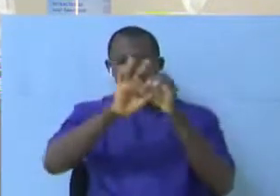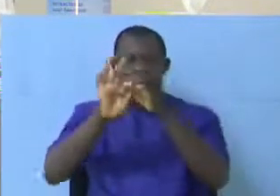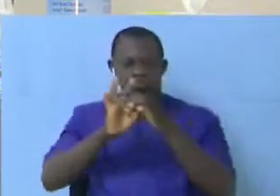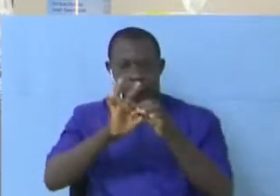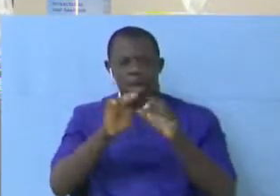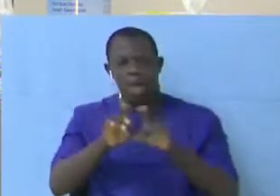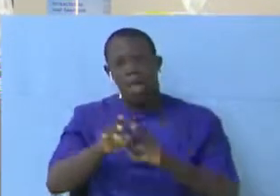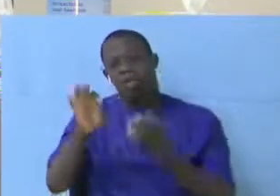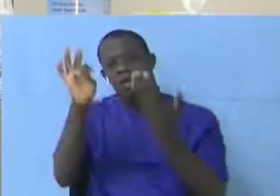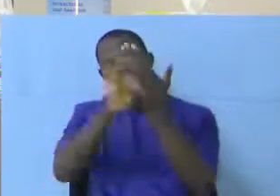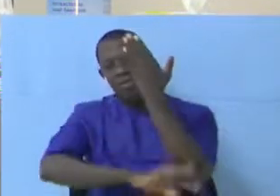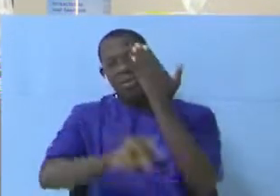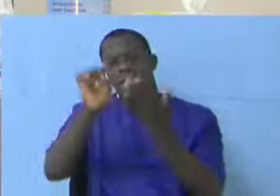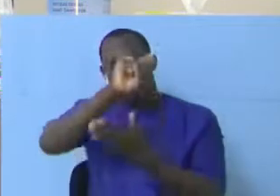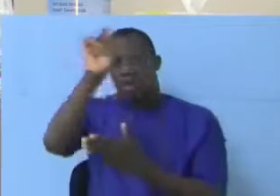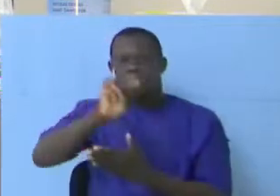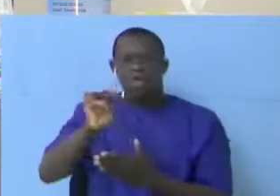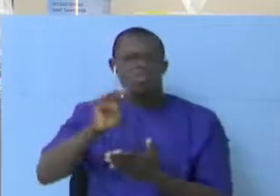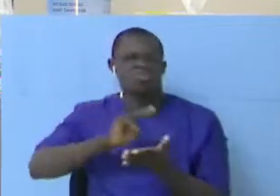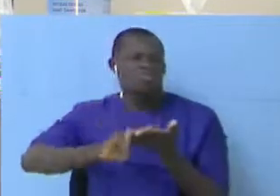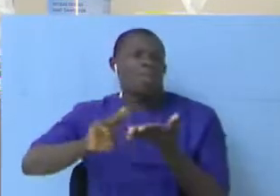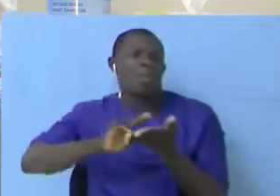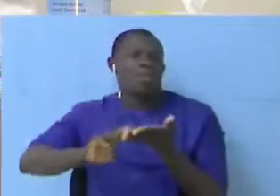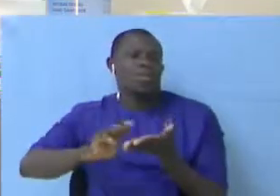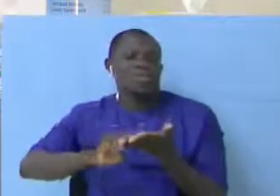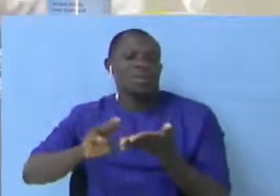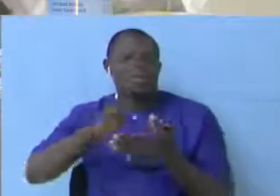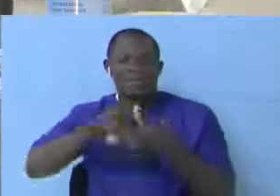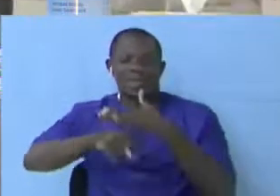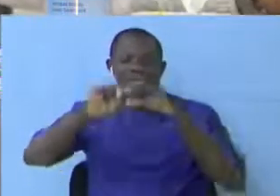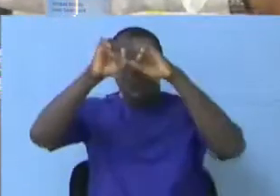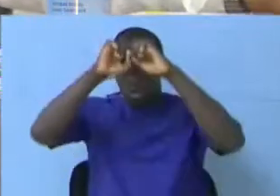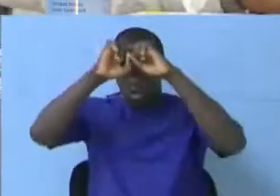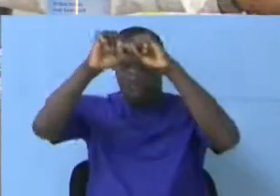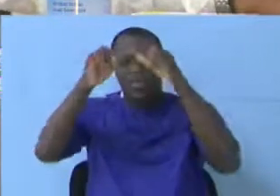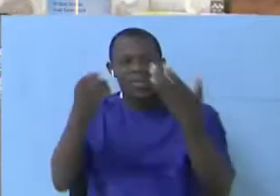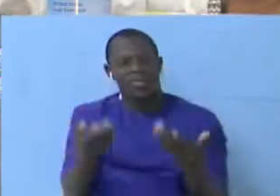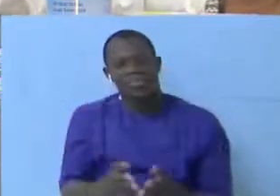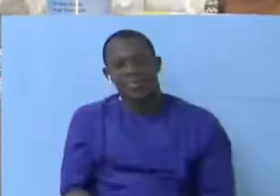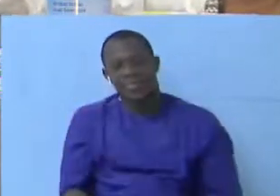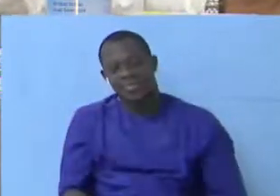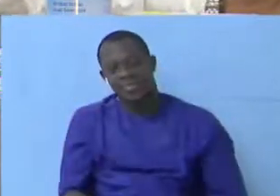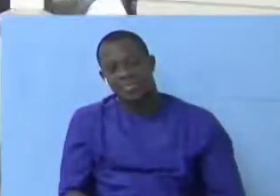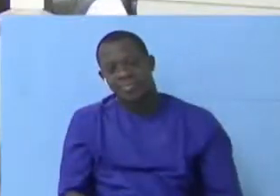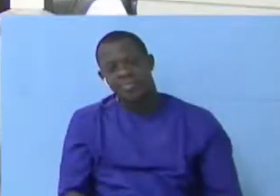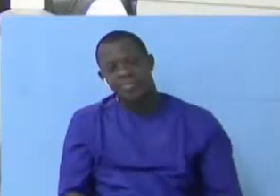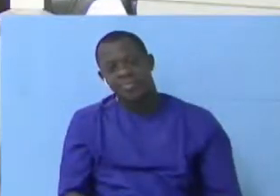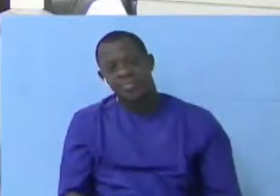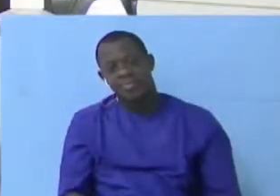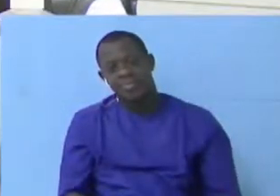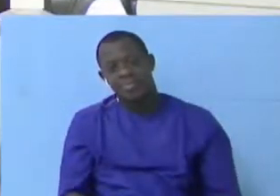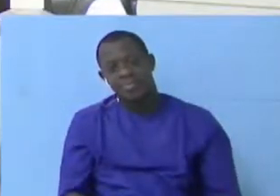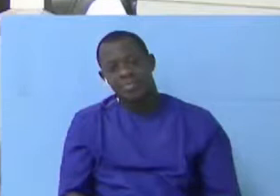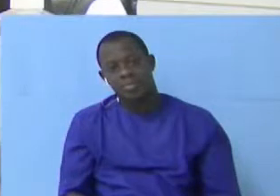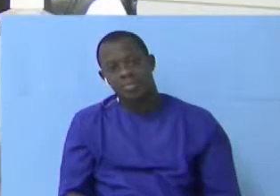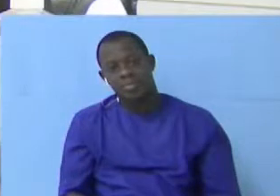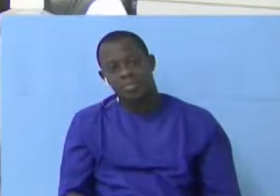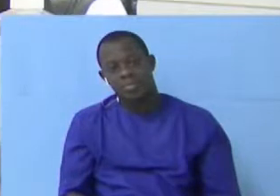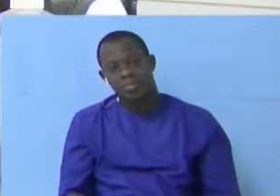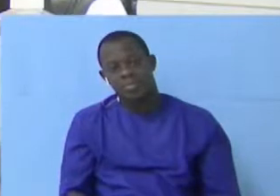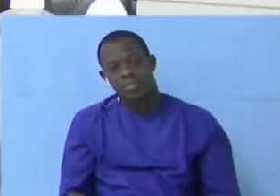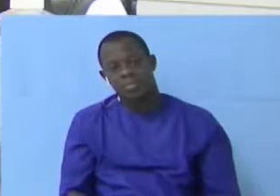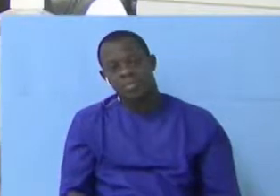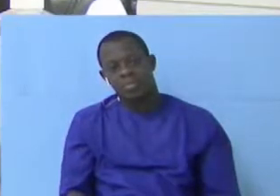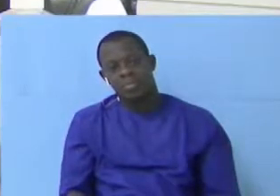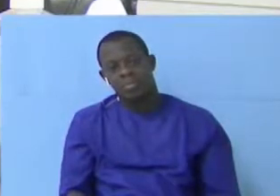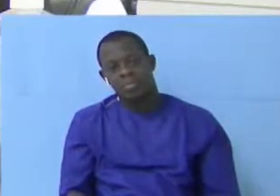and foreign nationals was normal in this government. No hani kabi wato la jampuru ka kibarta ka di dunia bela